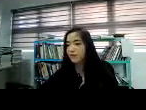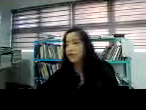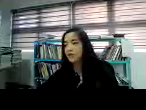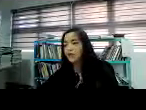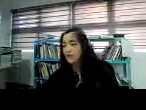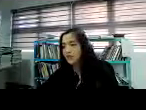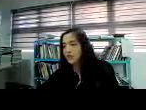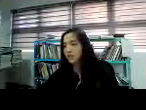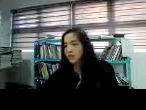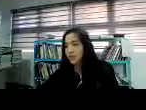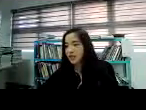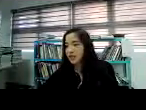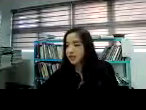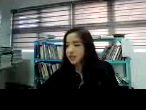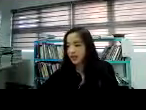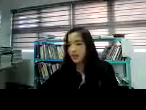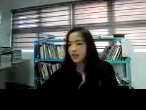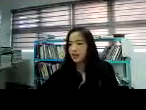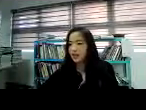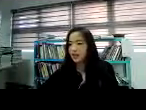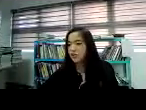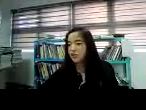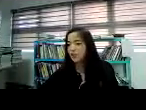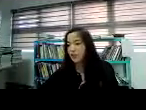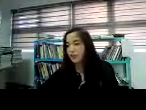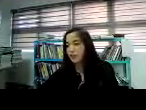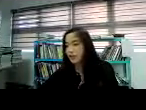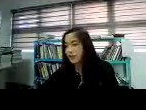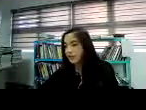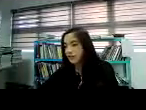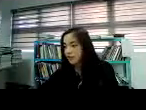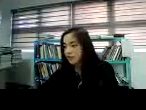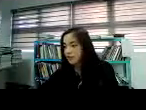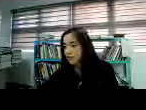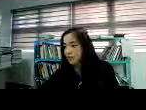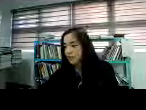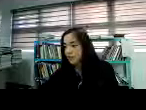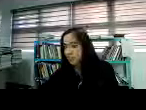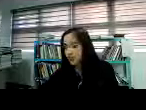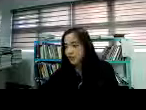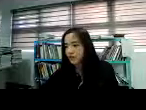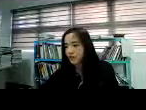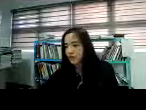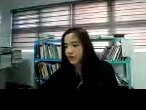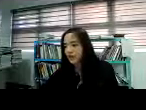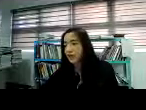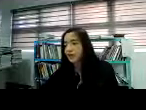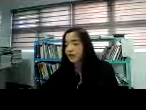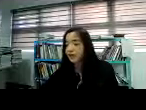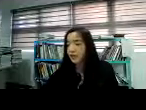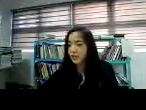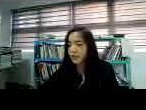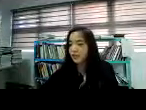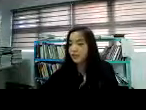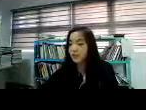specific na research article, ito po yung i-click nyo. So, we have different fields. Kung gusto niyo po, all fields na siya. Katulad din